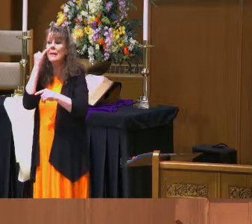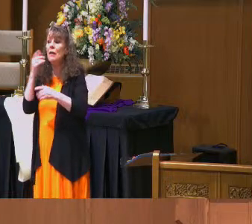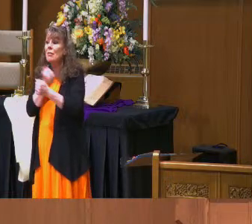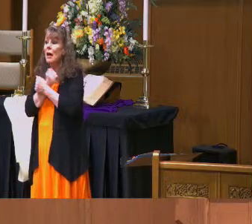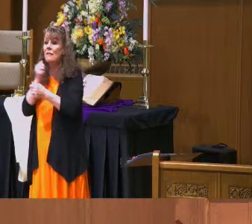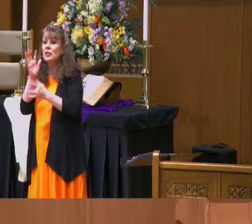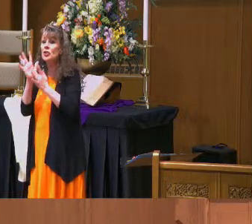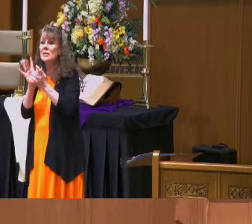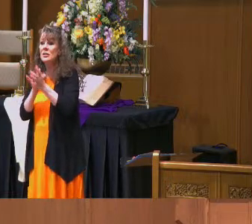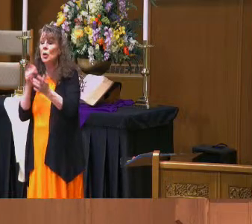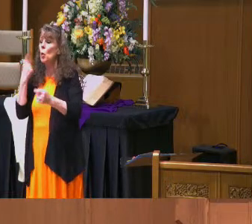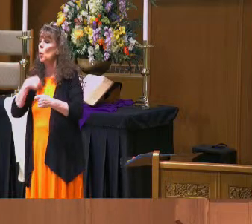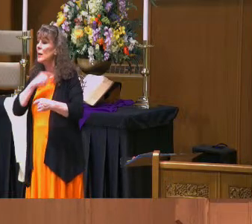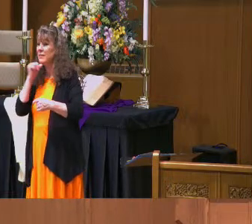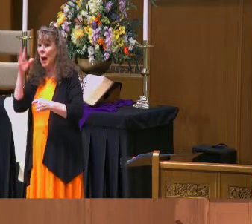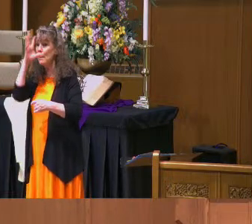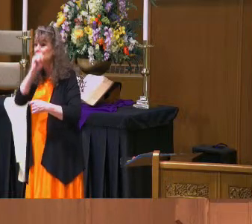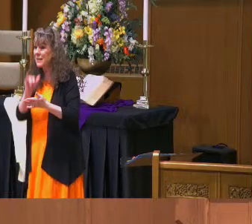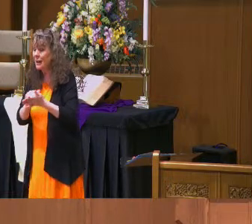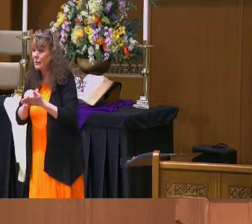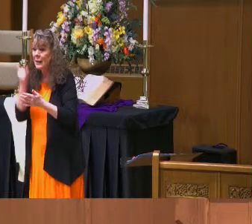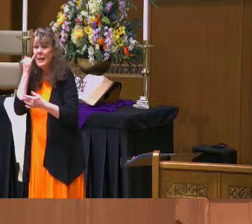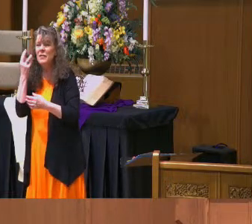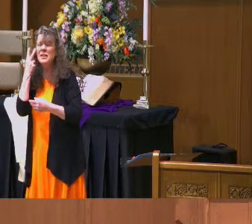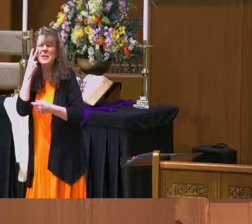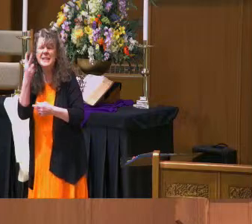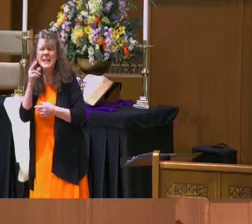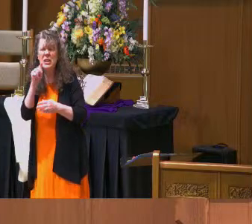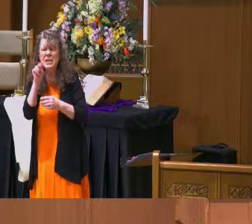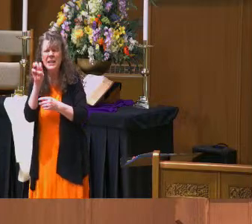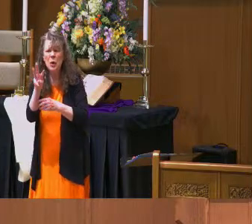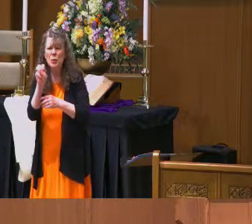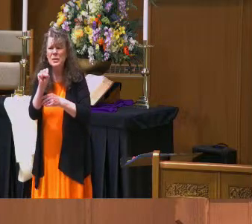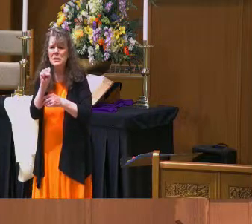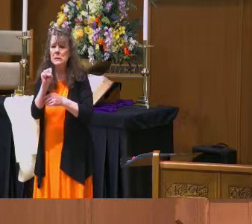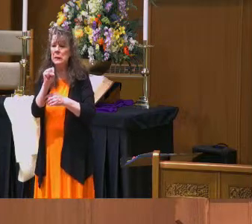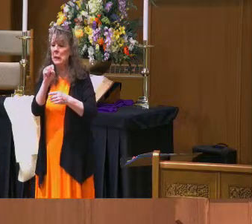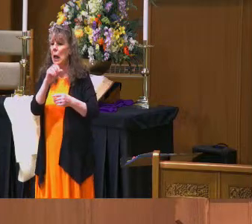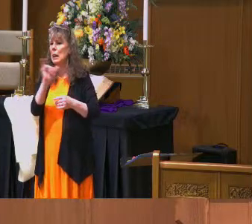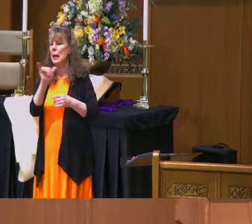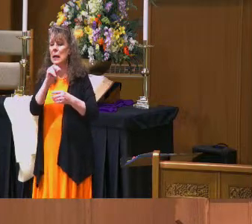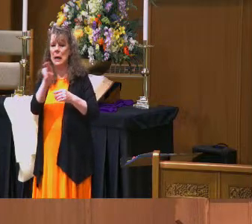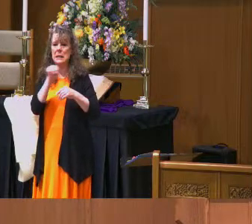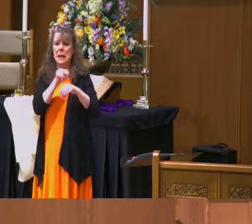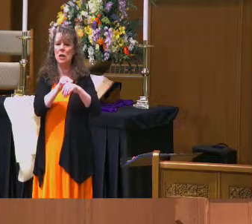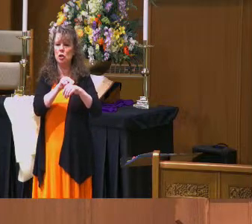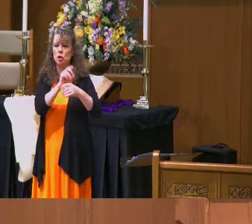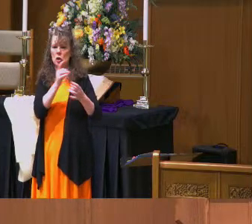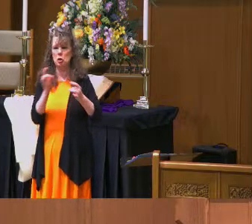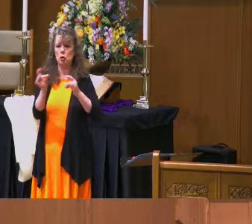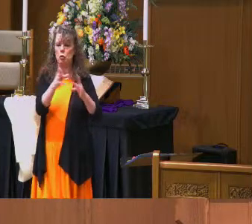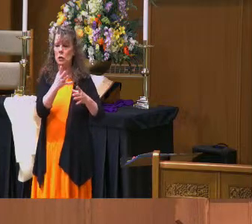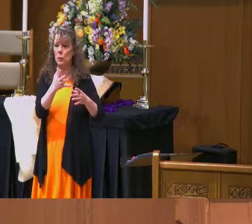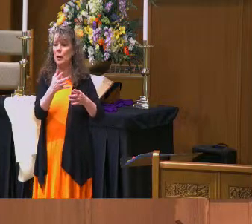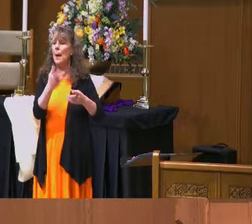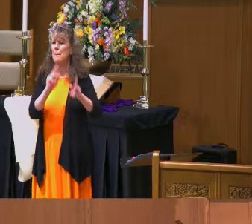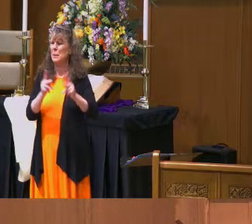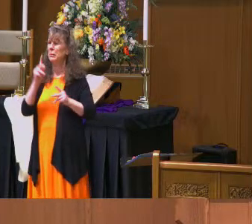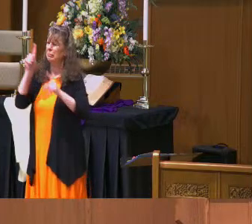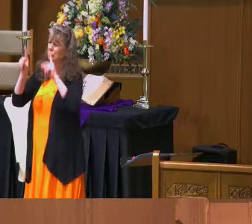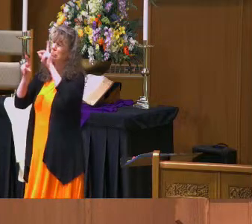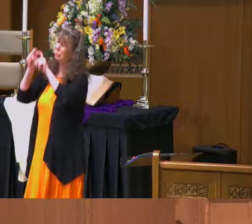miss that connection. If you watch the news and any national tragedy, you will hear all sorts of people questioning